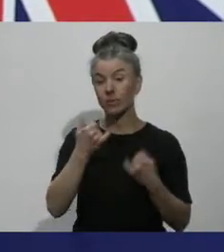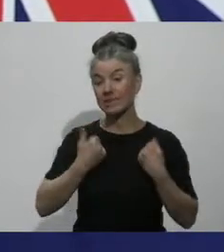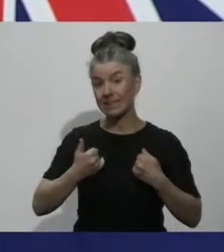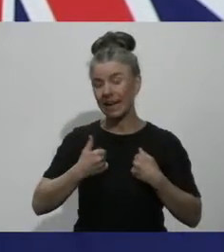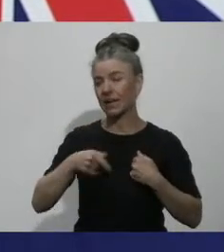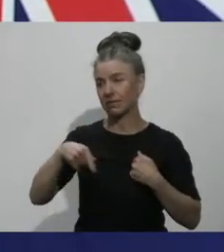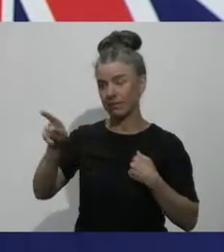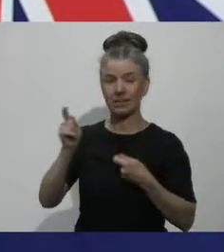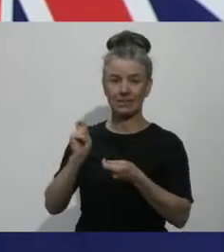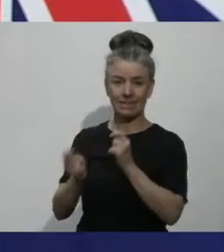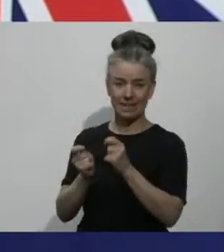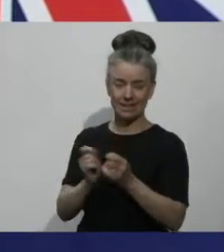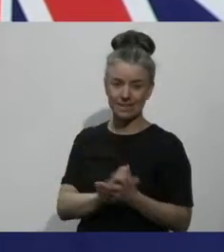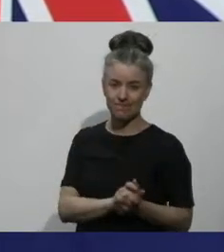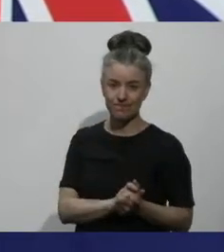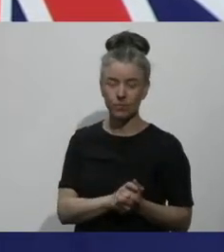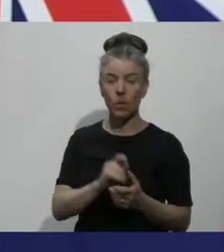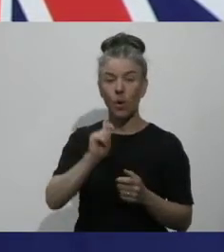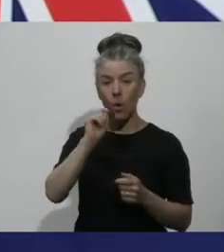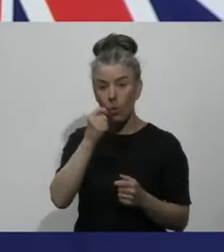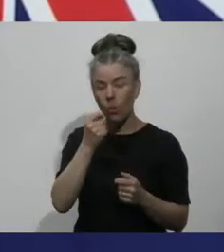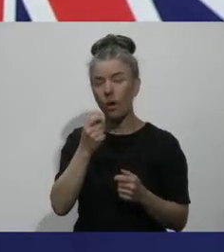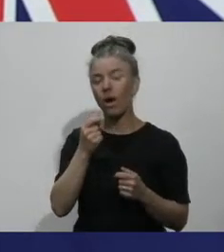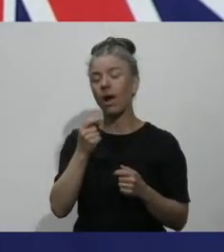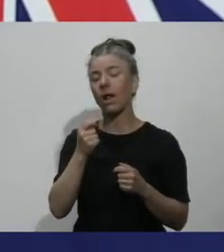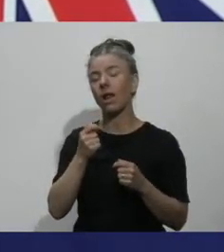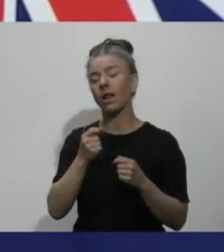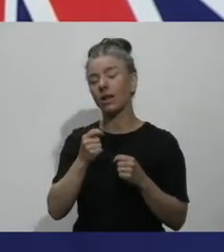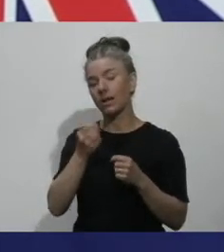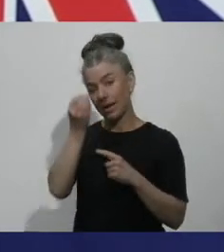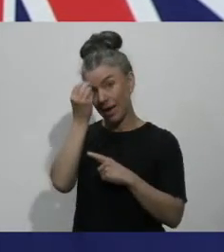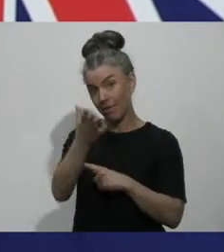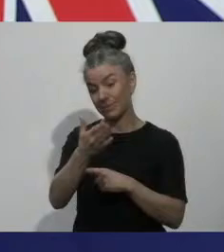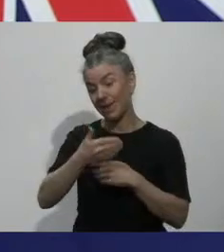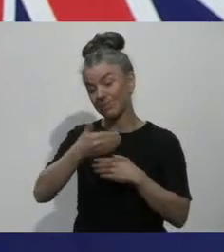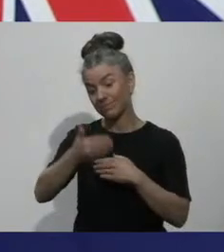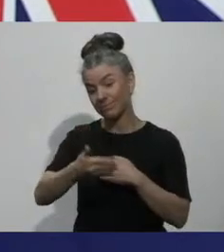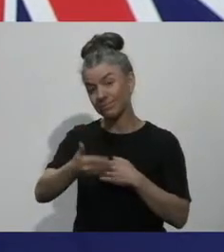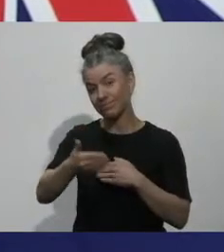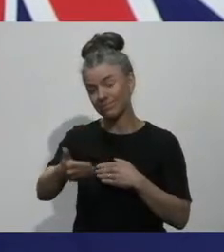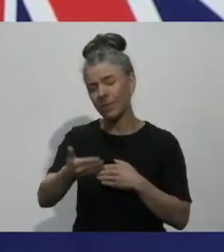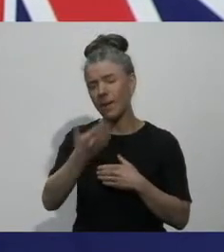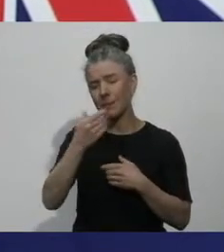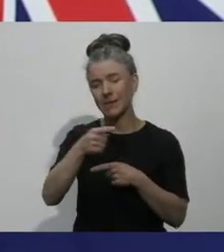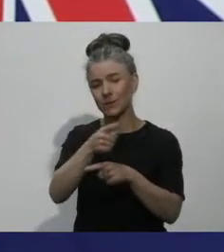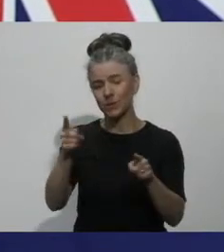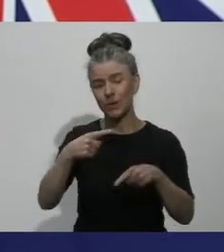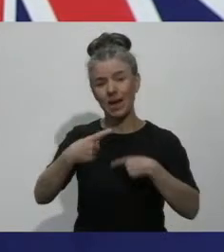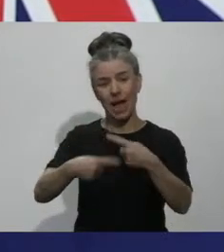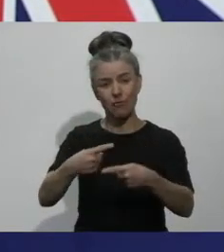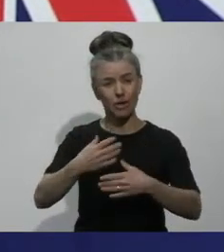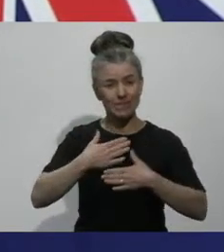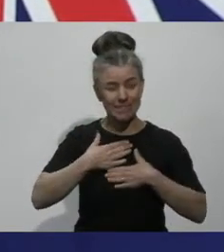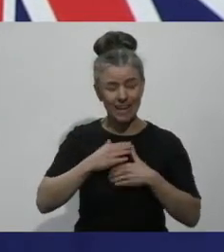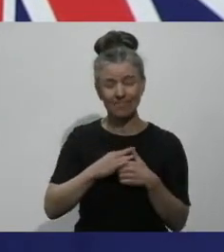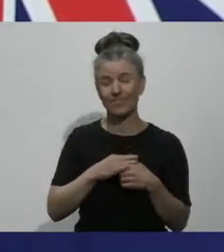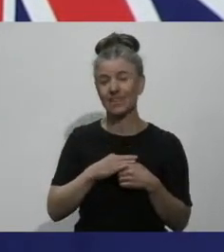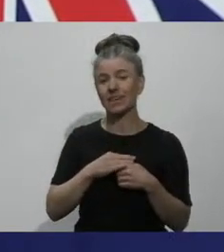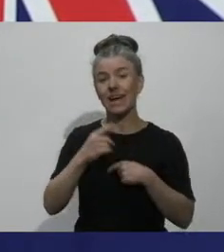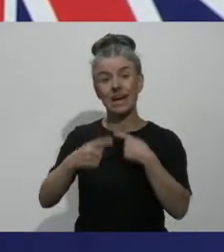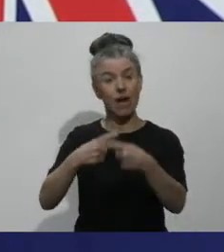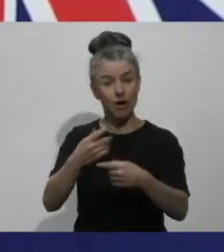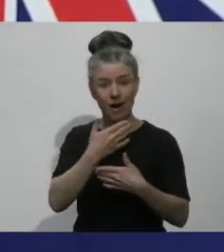get a test. We'll be checking in again soon, but till then, stay safe, stay kind, and stay